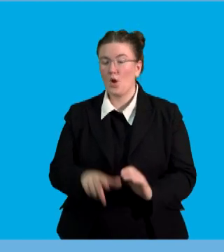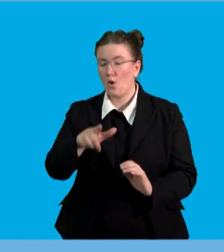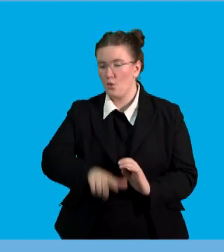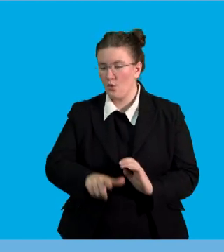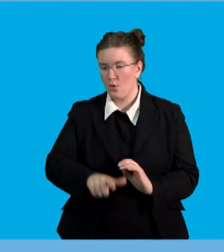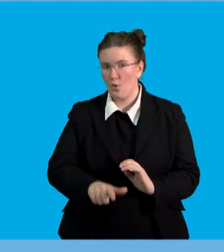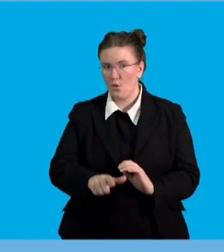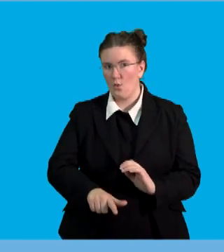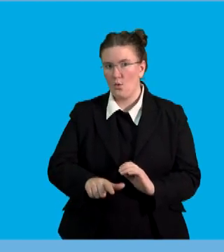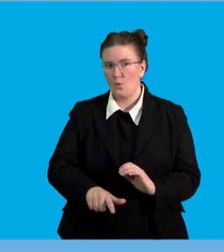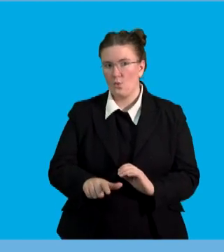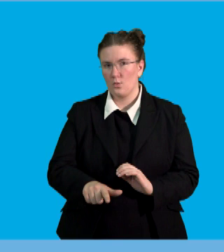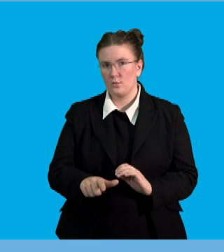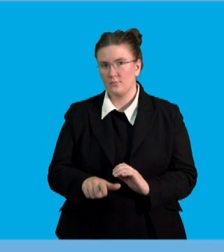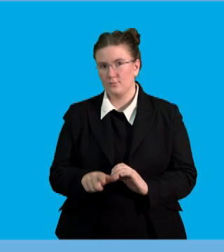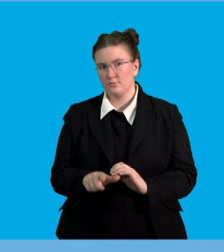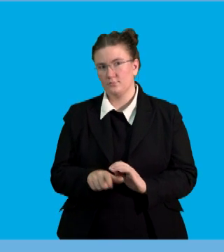And then the lowest density